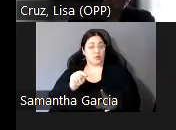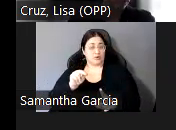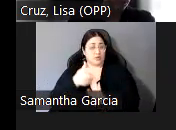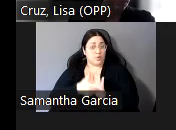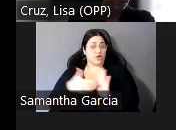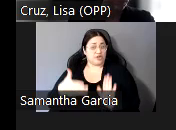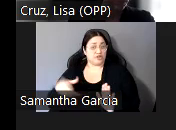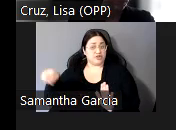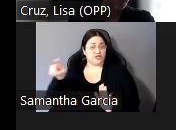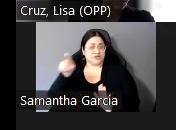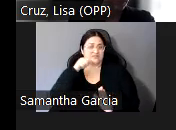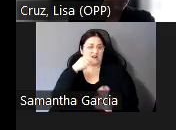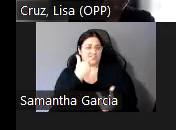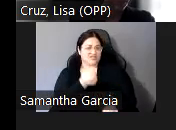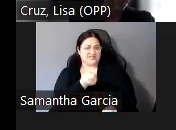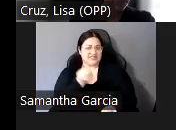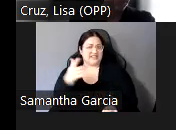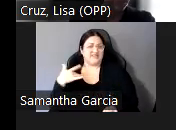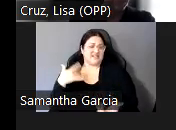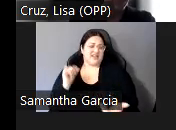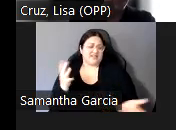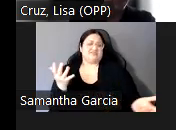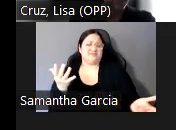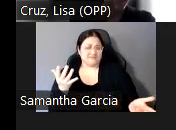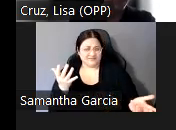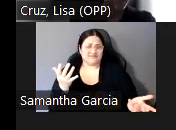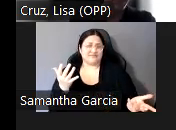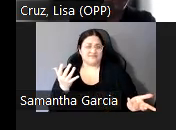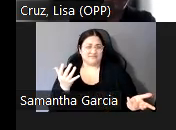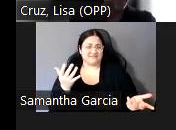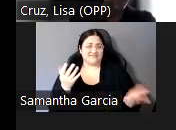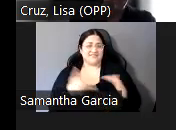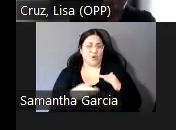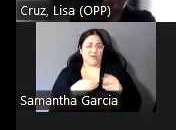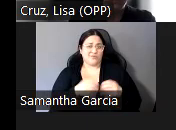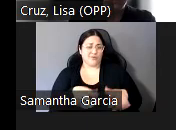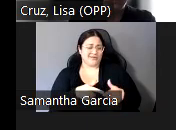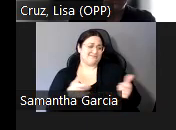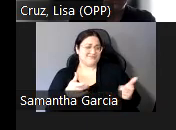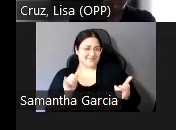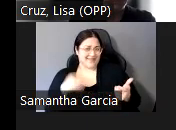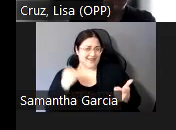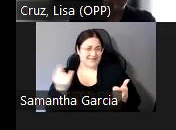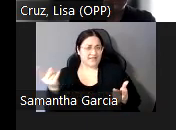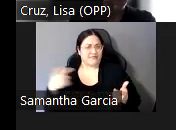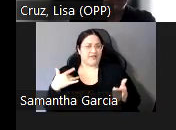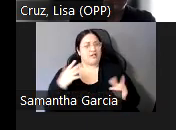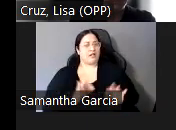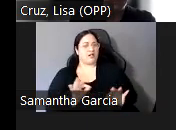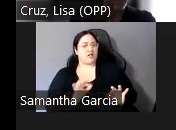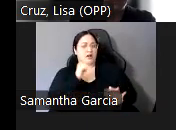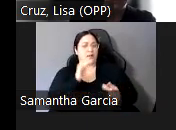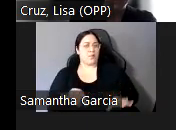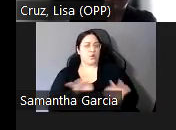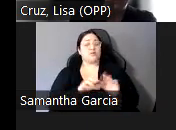They're almost seen like as a property crime. So we're trying to raise that awareness. We're trying to work with our Ministry of Attorney General. We're trying to work with different